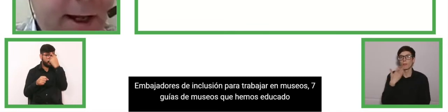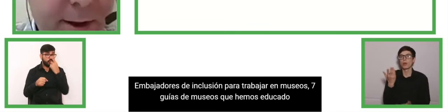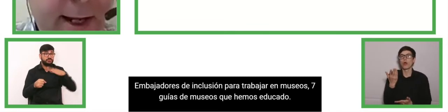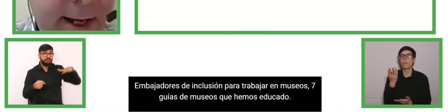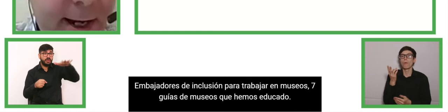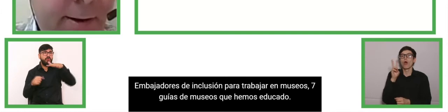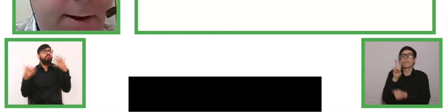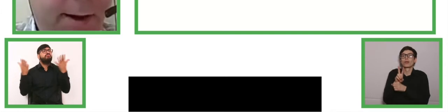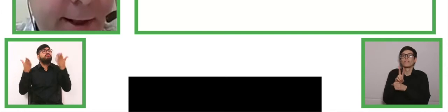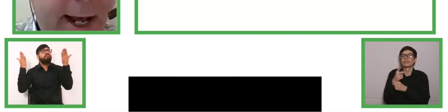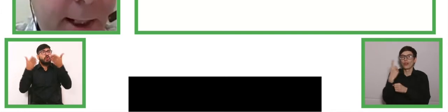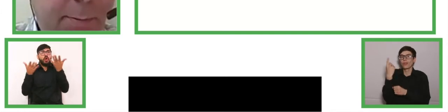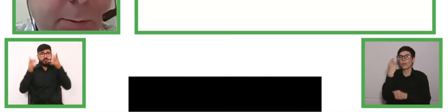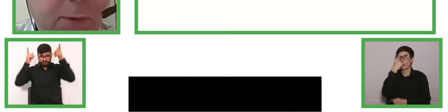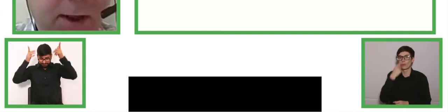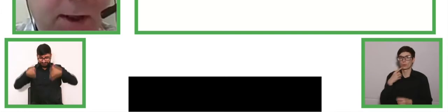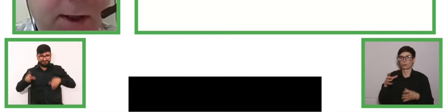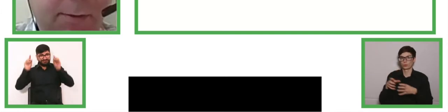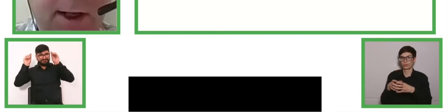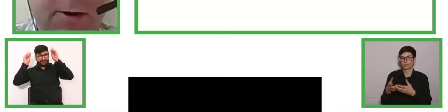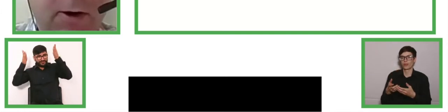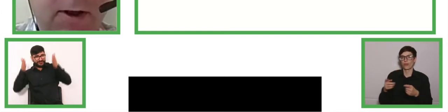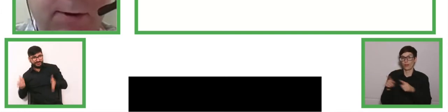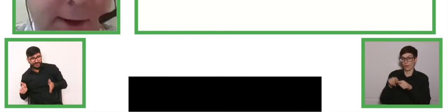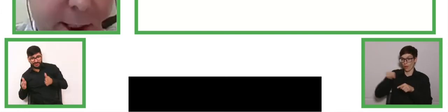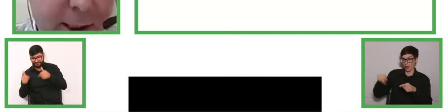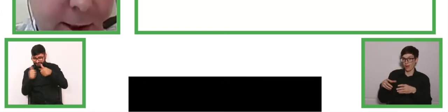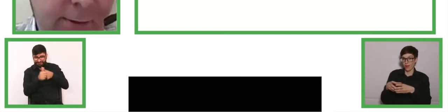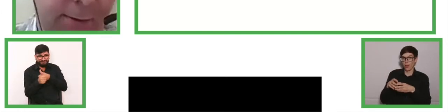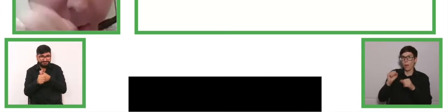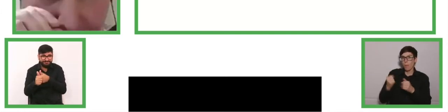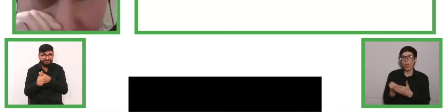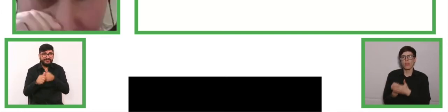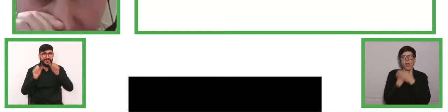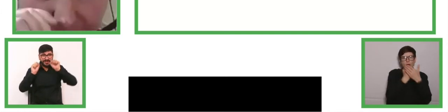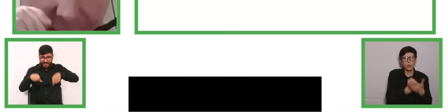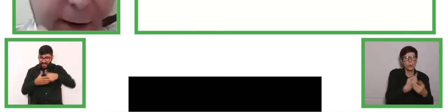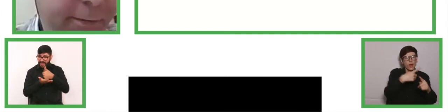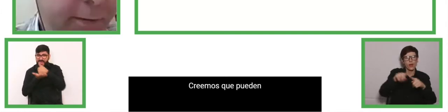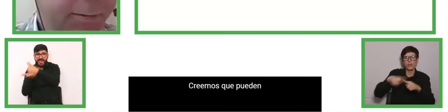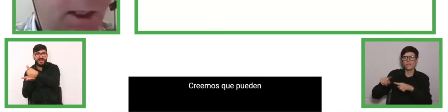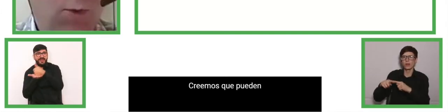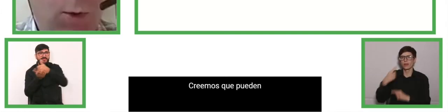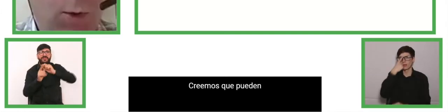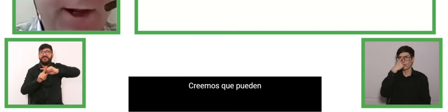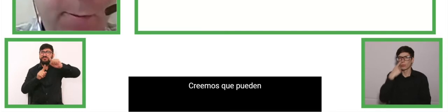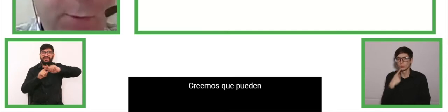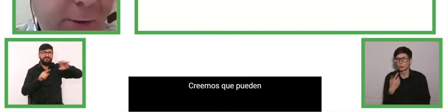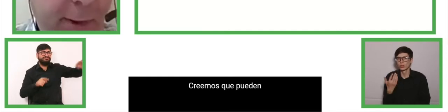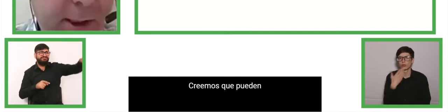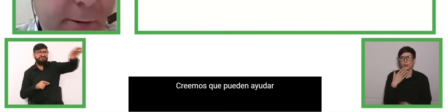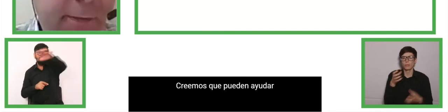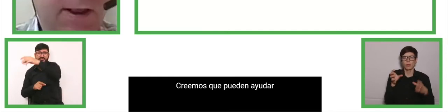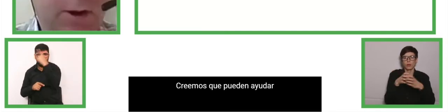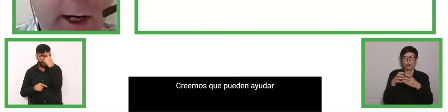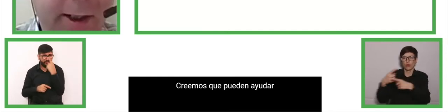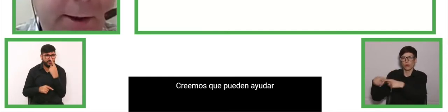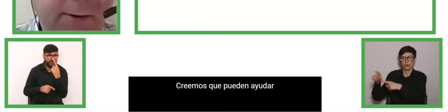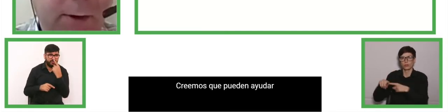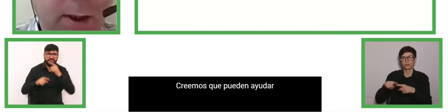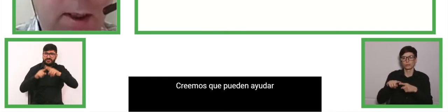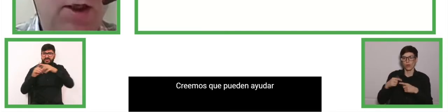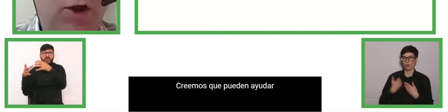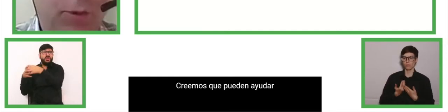that they can then help museums and organizations and its staff with their perspective and